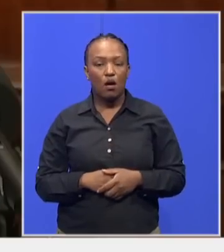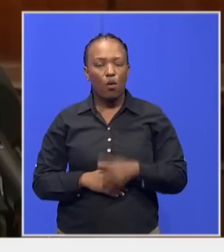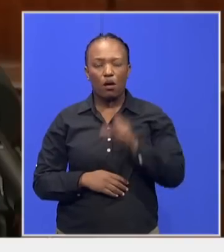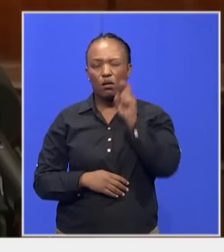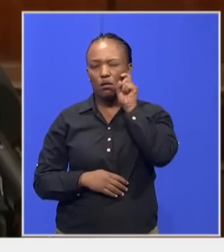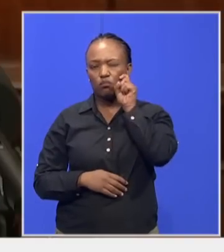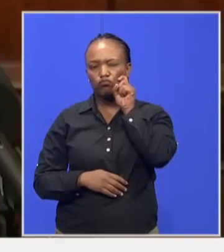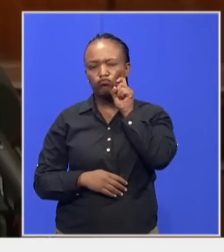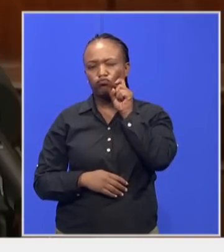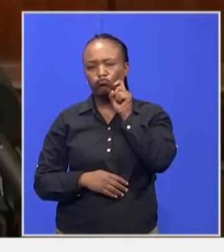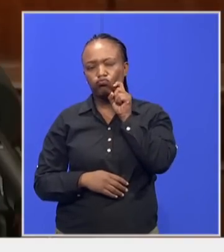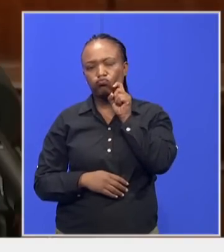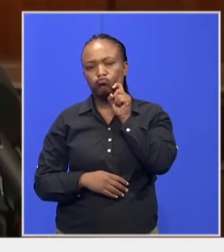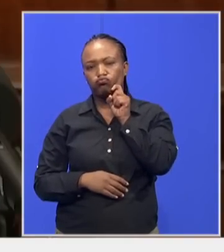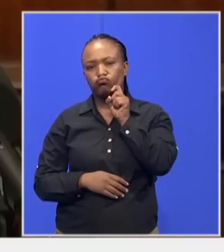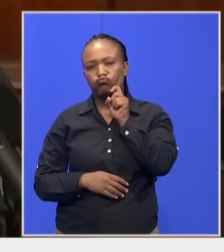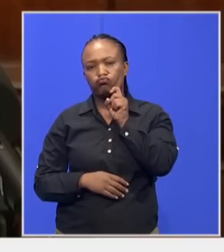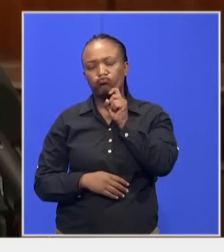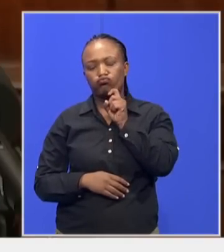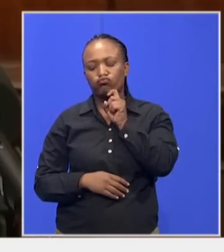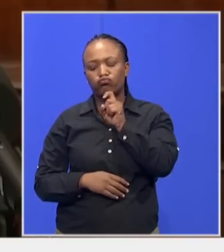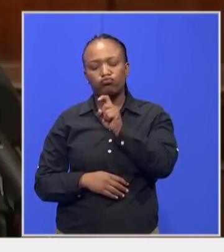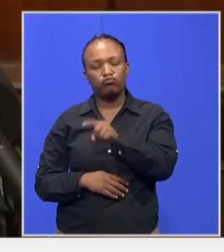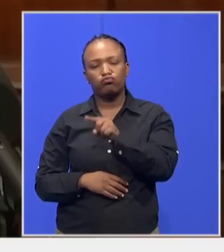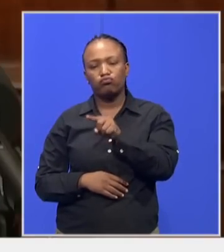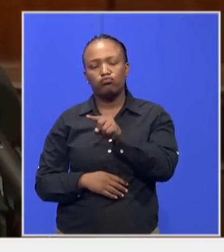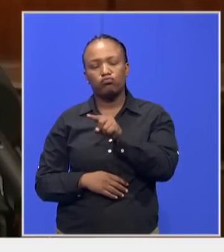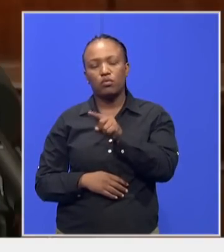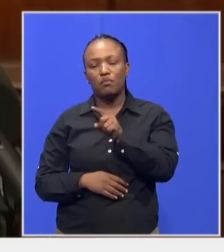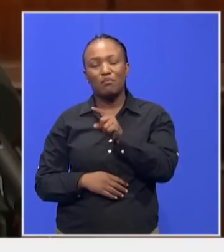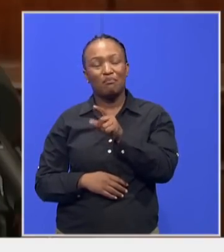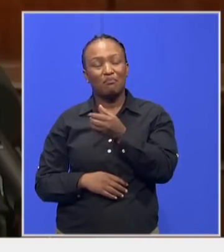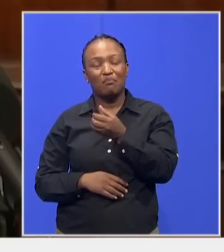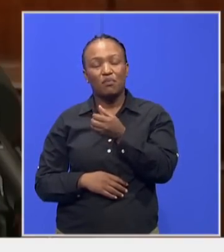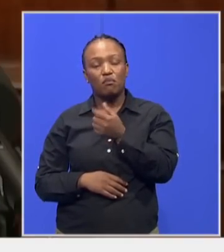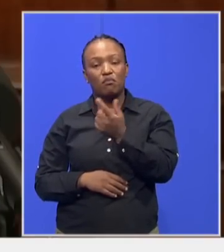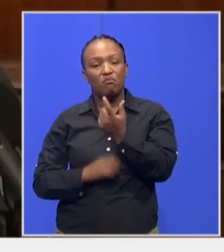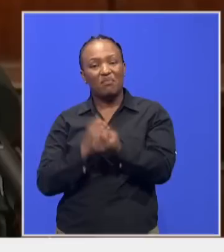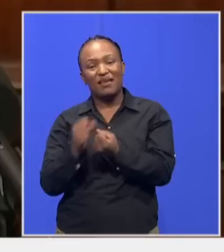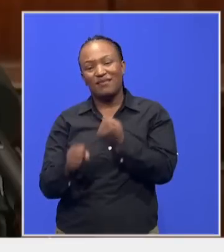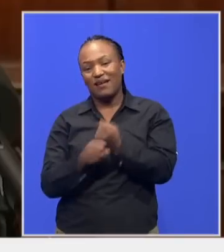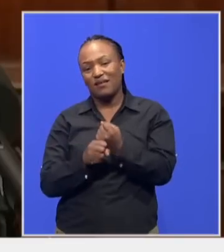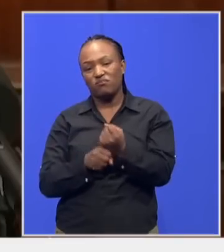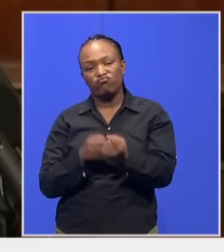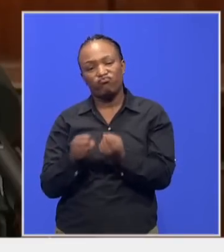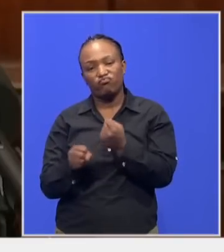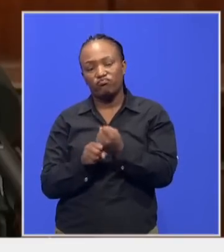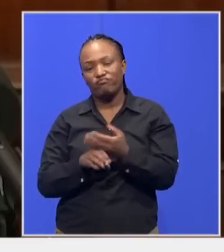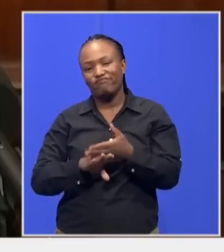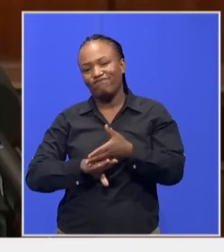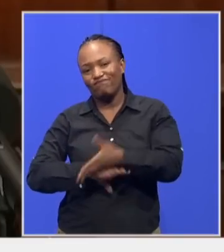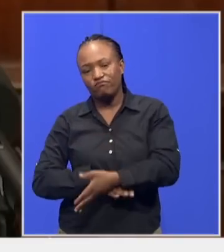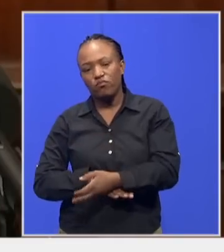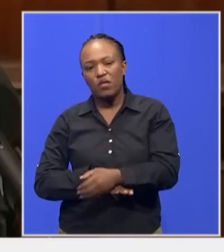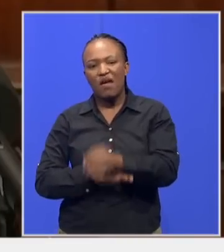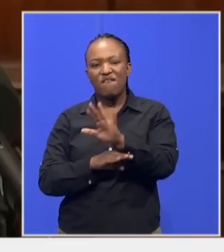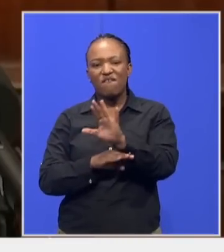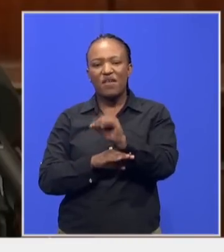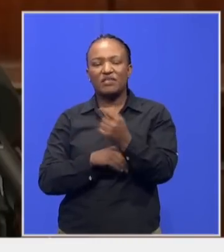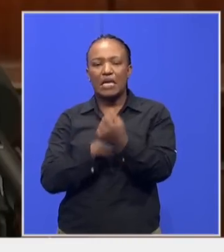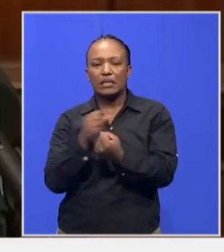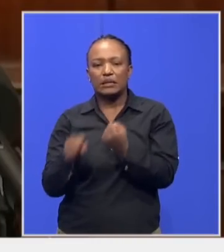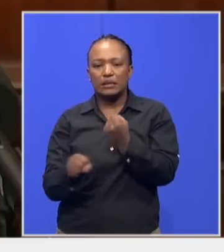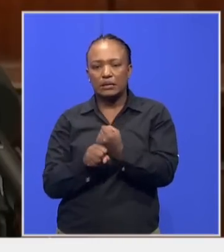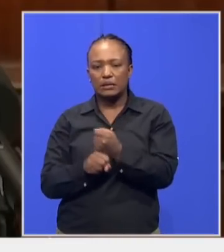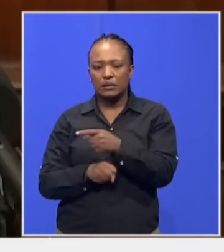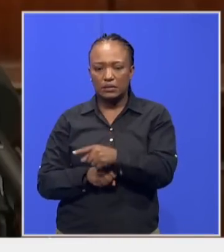These are fellows that they've been pushing for many years, over 50 years of being in operation. If